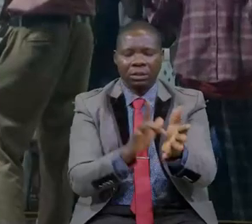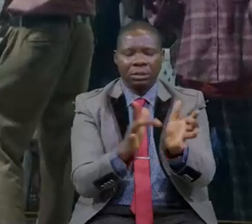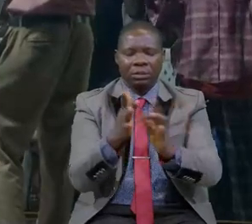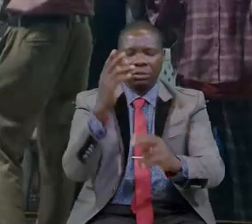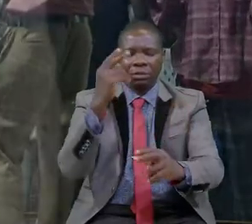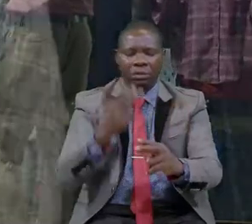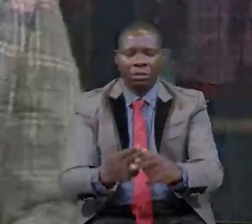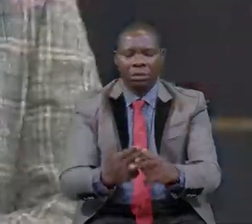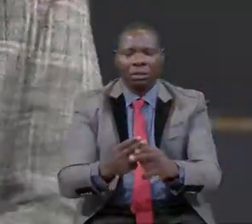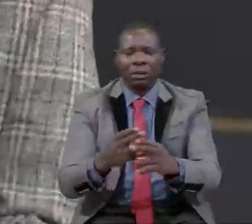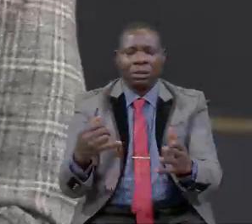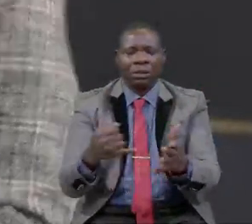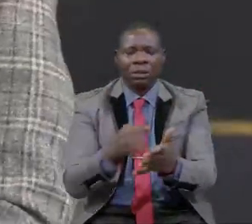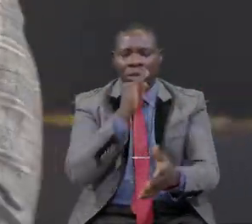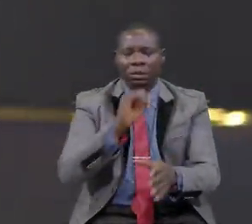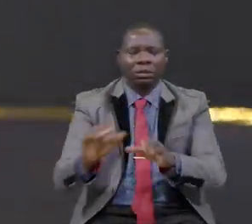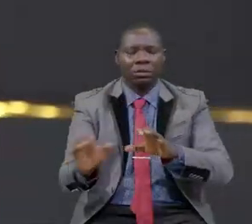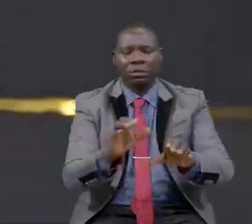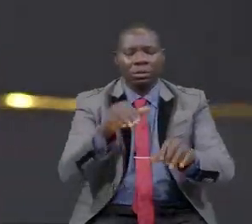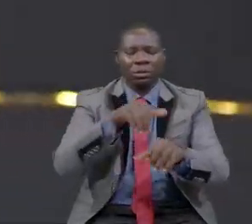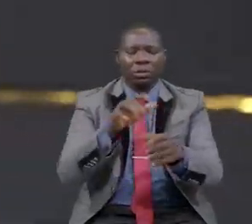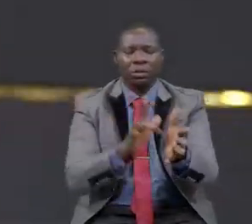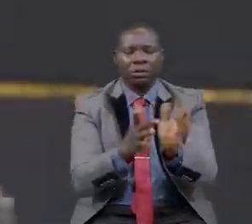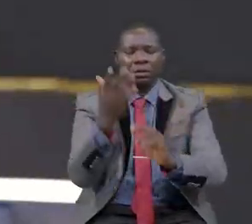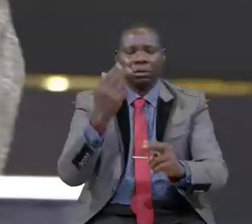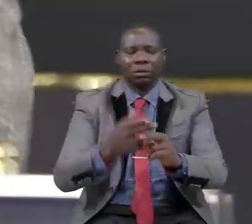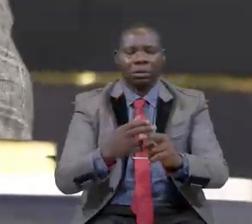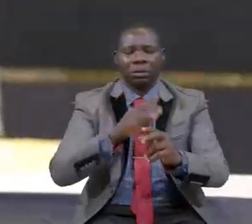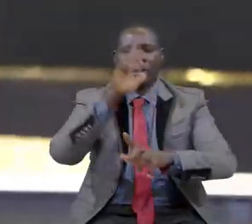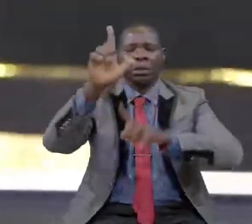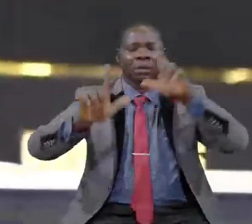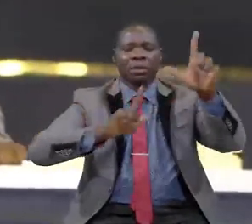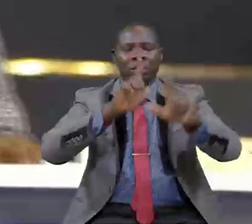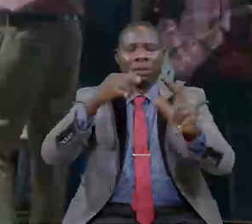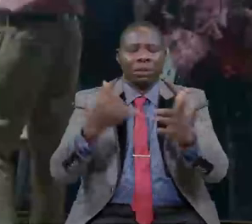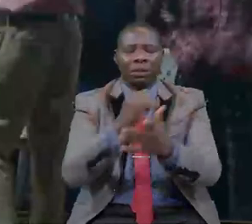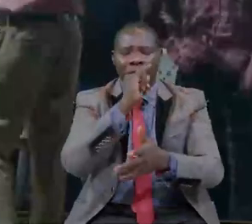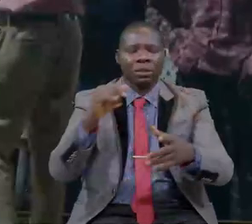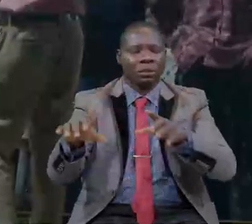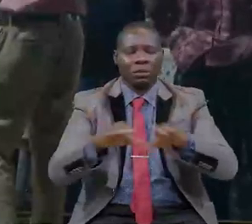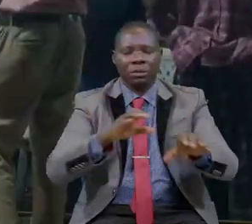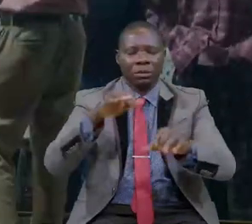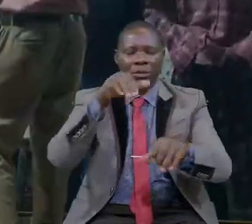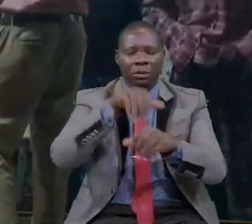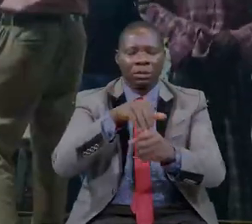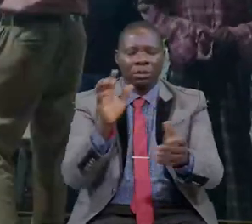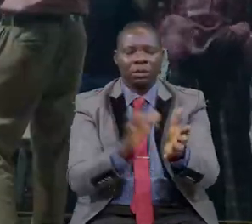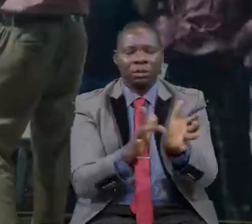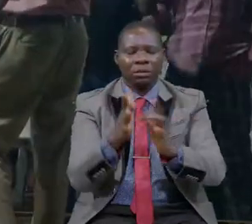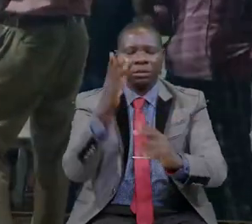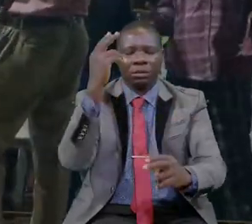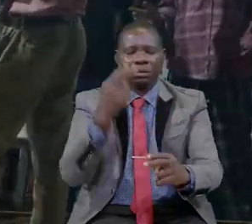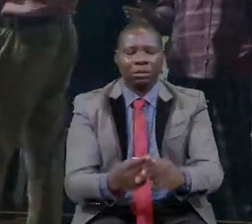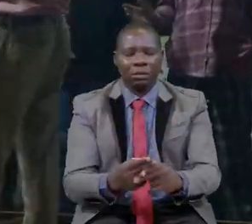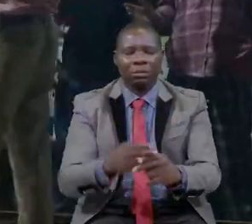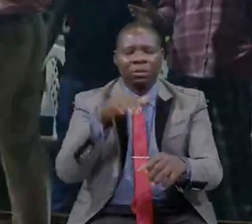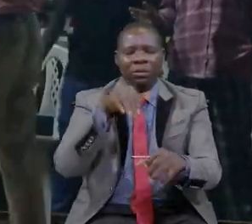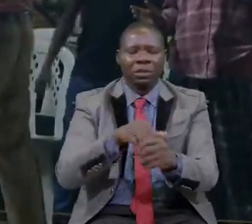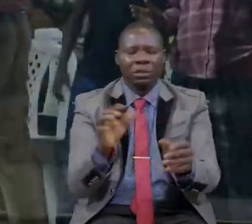is done. Shout, it is done. In